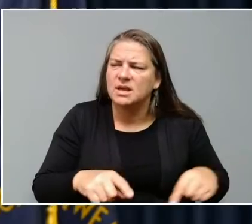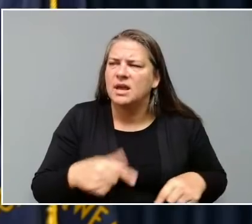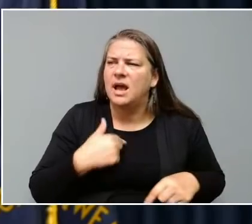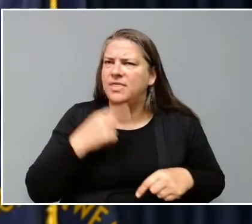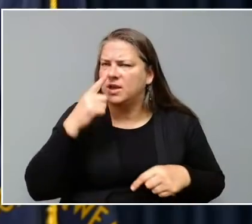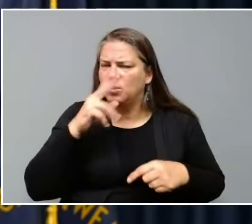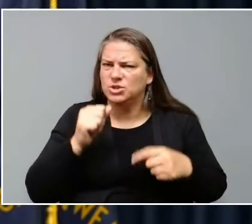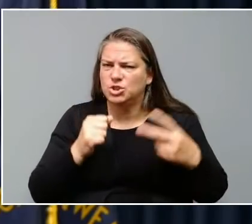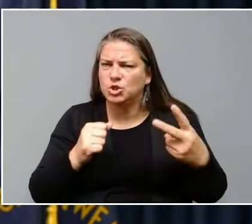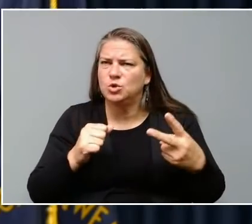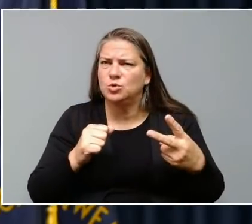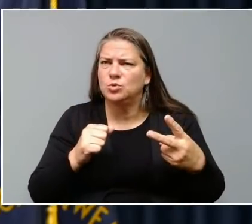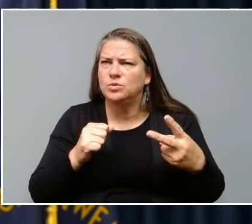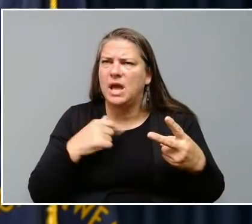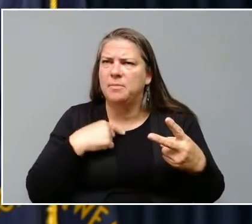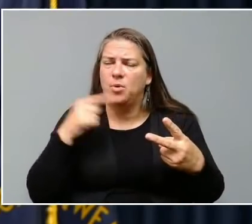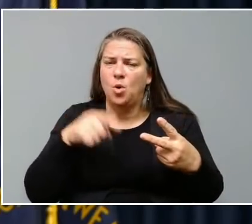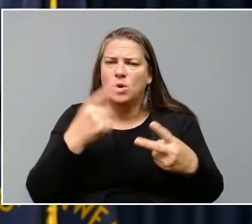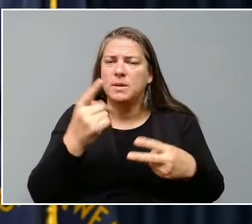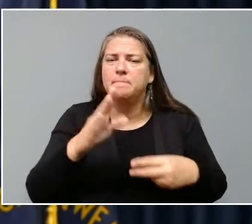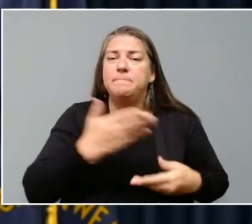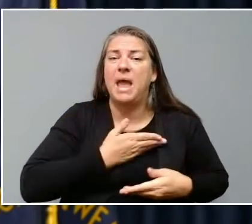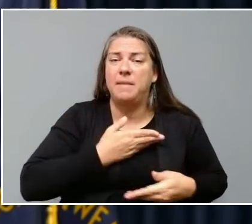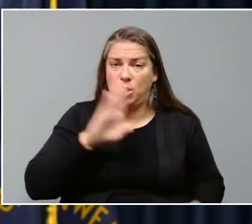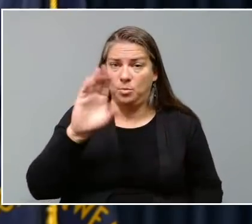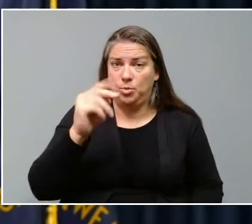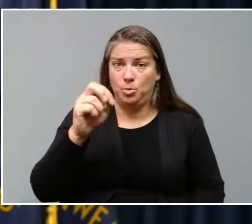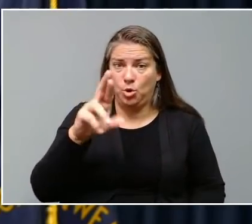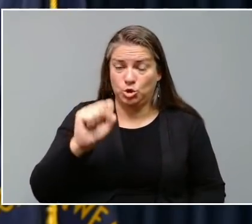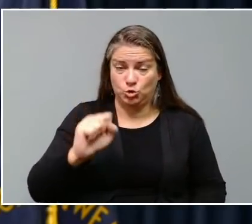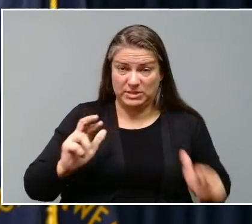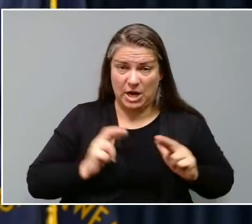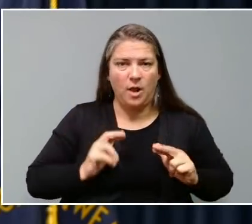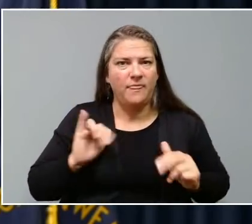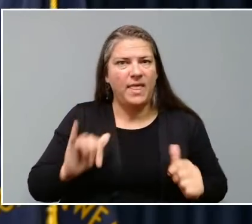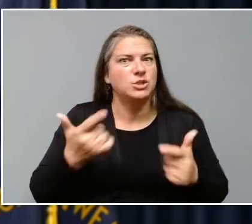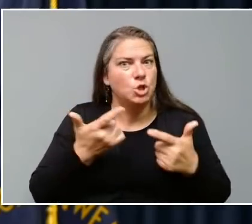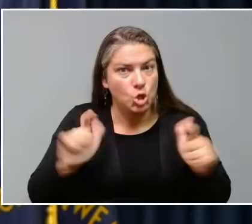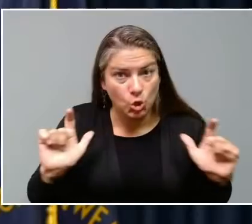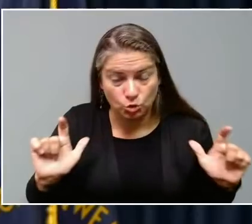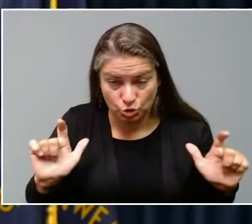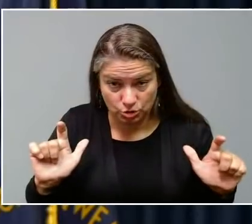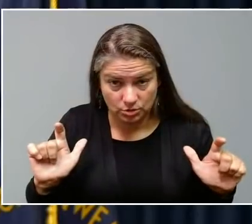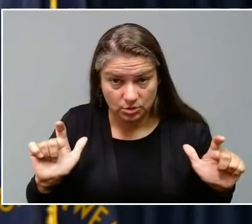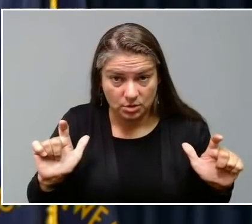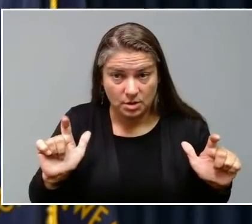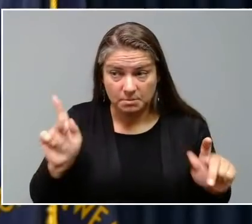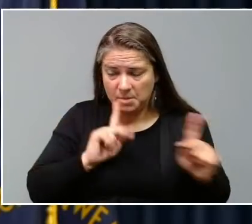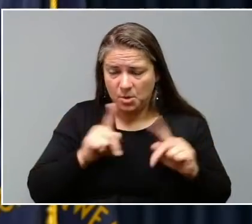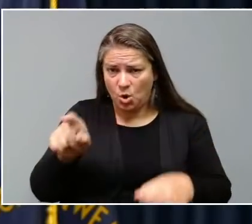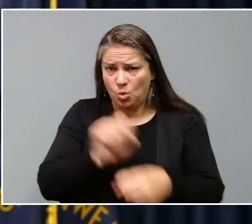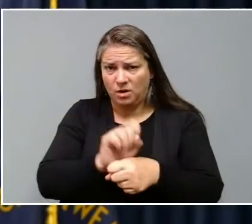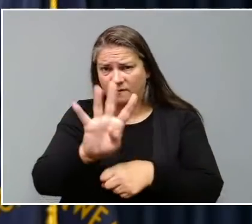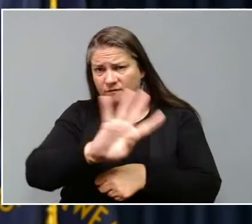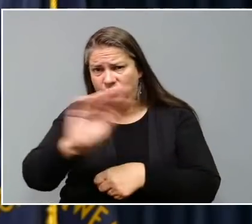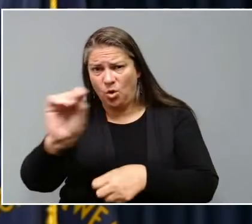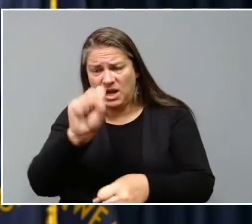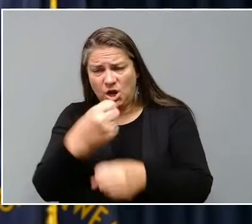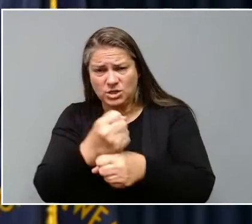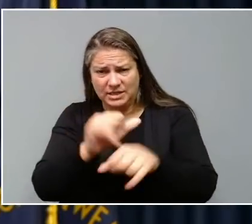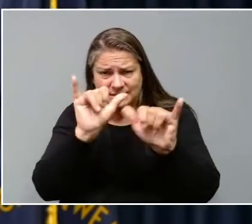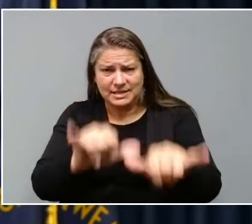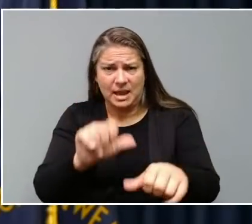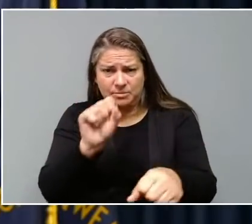Number one, the baby boomers retiring is big. I mean, these are folks that work 40 years in the same job or